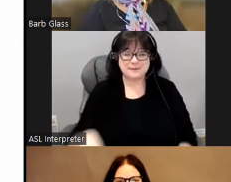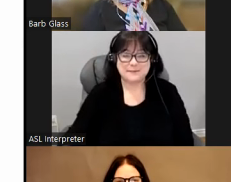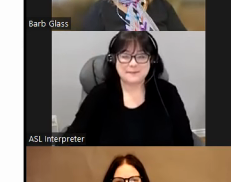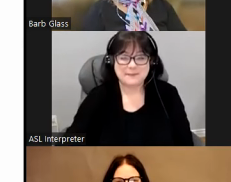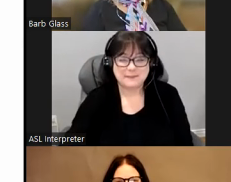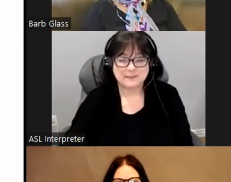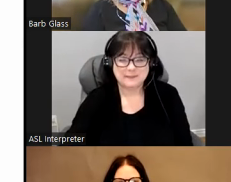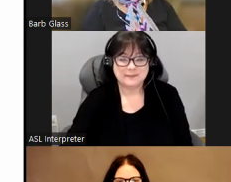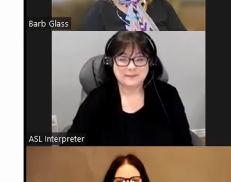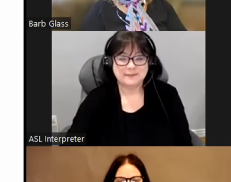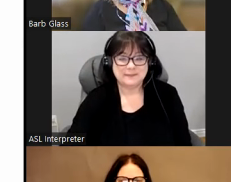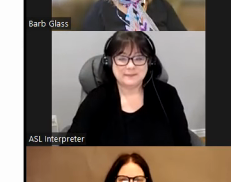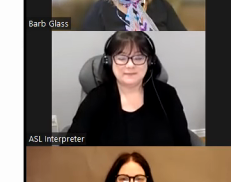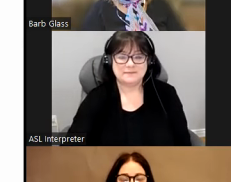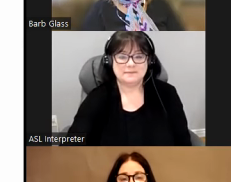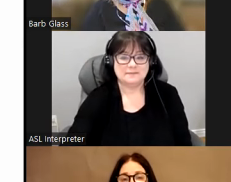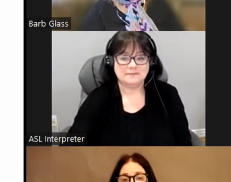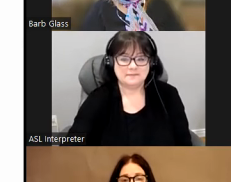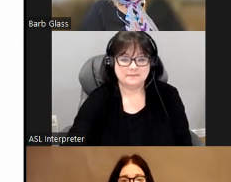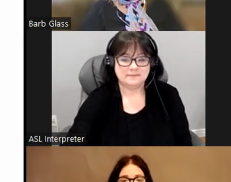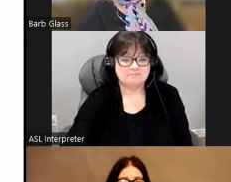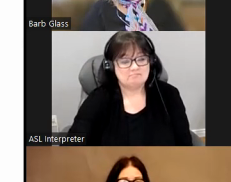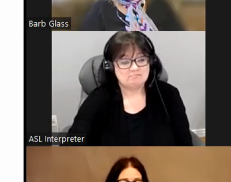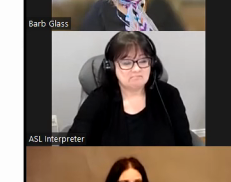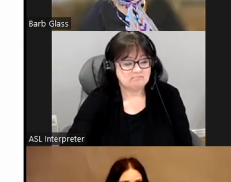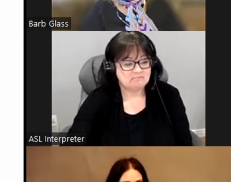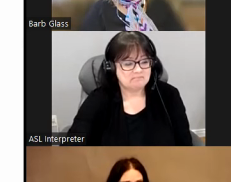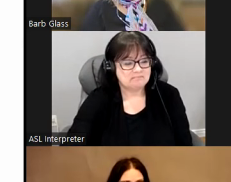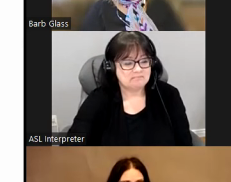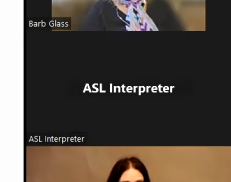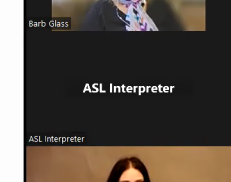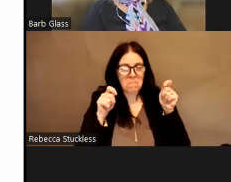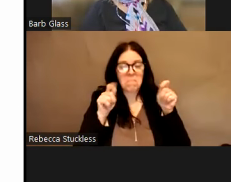and feel free to stay on and put some questions in the chat if you have any.